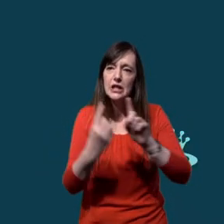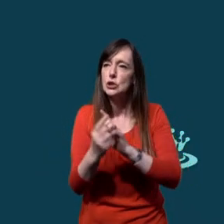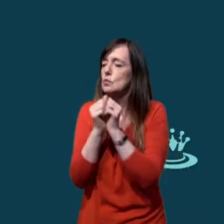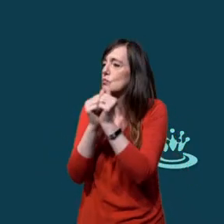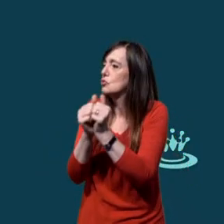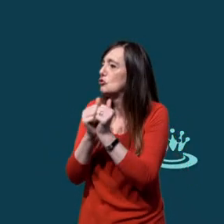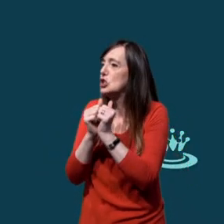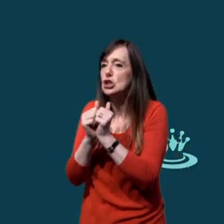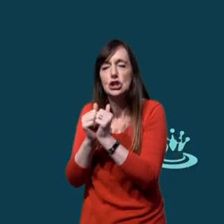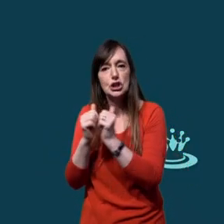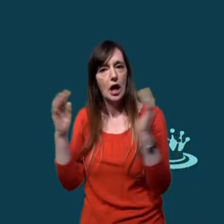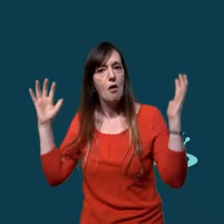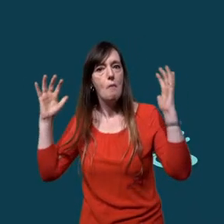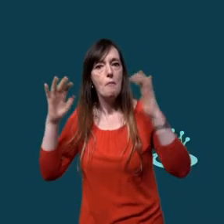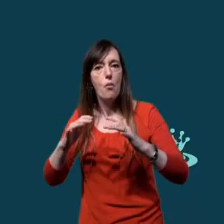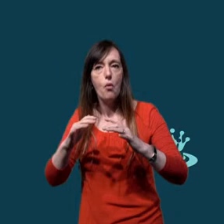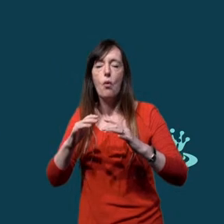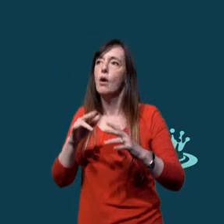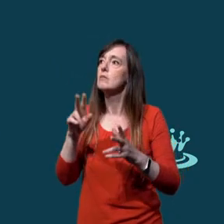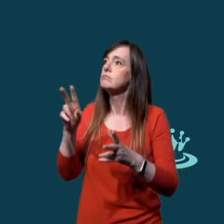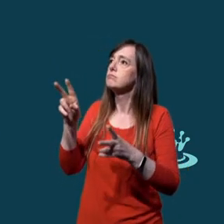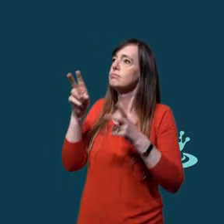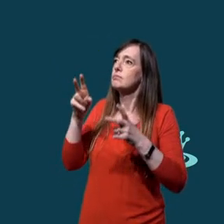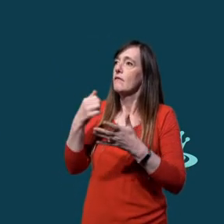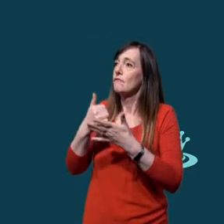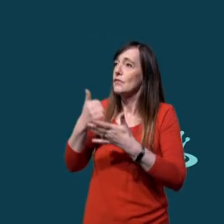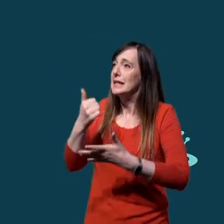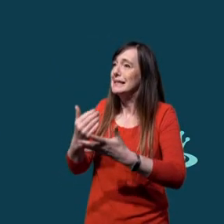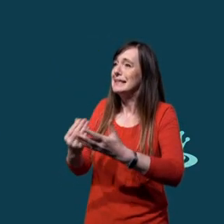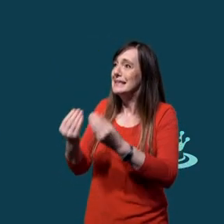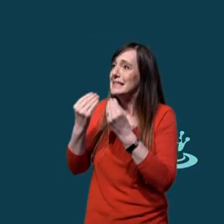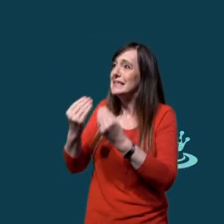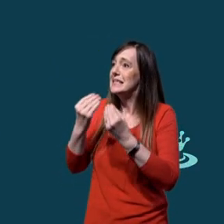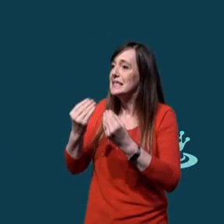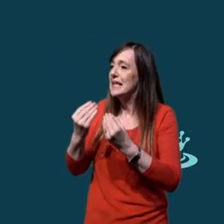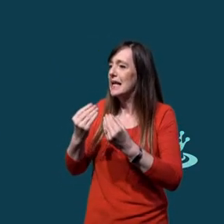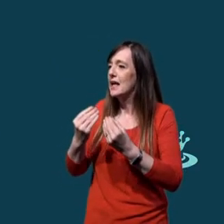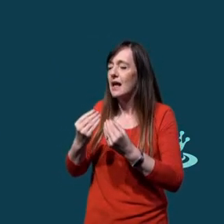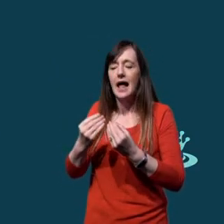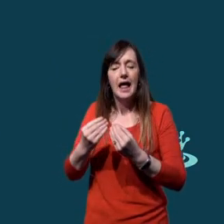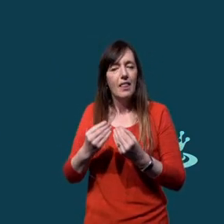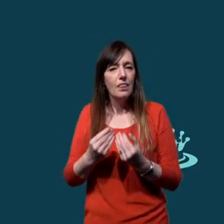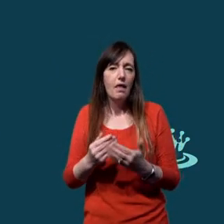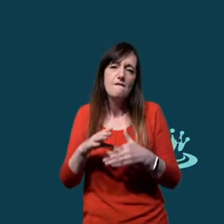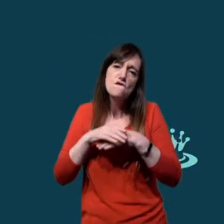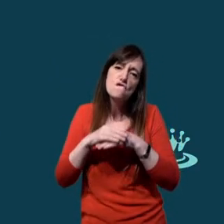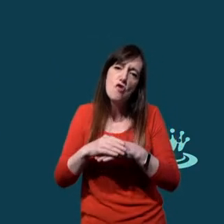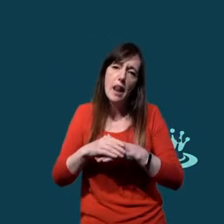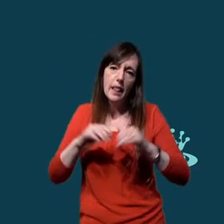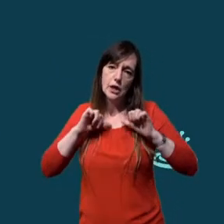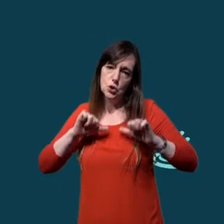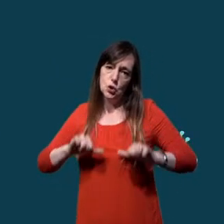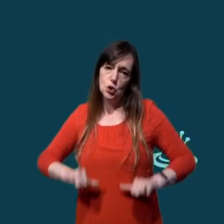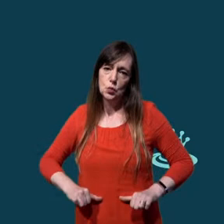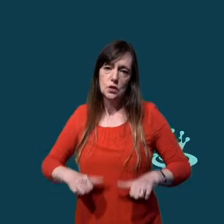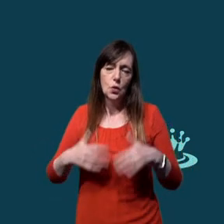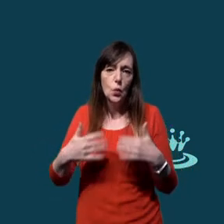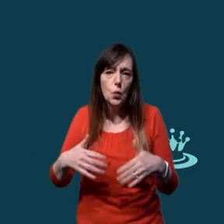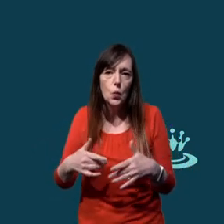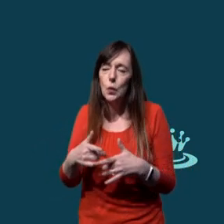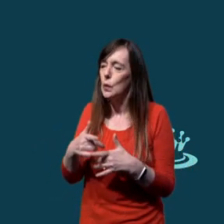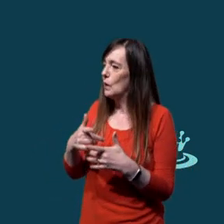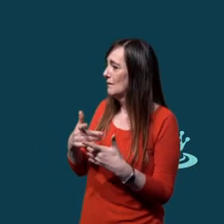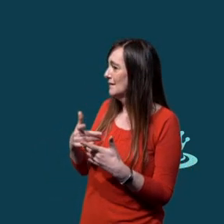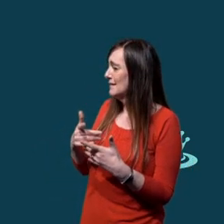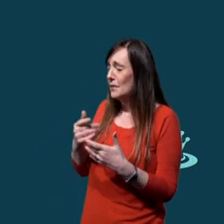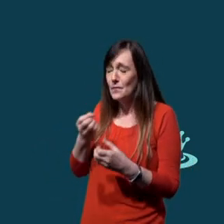to come and experience the amazing teaching, and the friendly, cheerful, helpful stewards were brilliant. It was a delight to meet so many lovely people